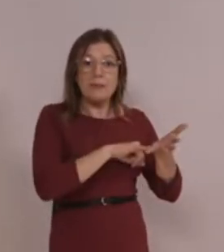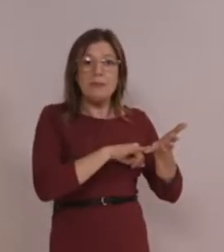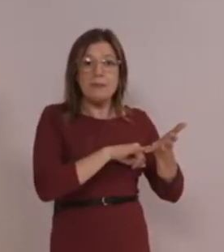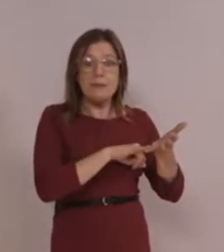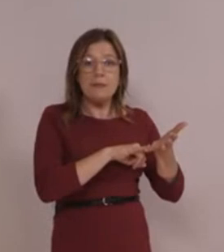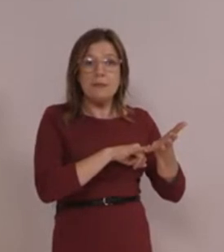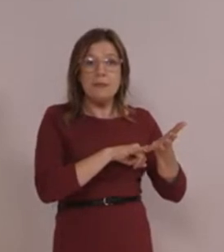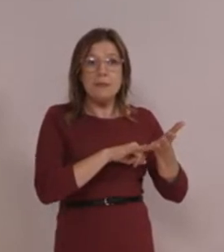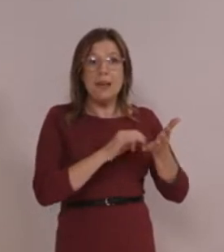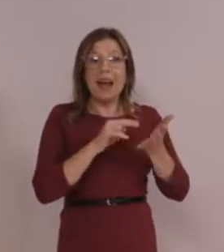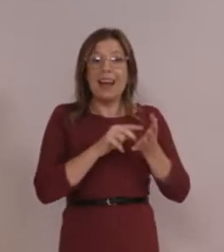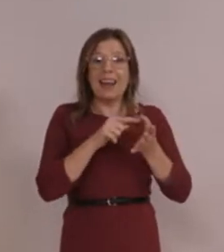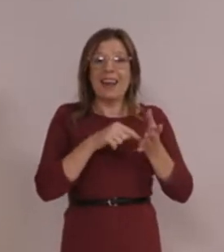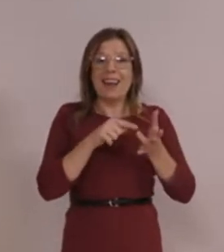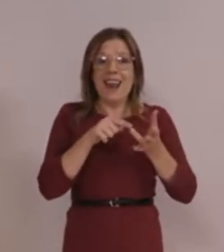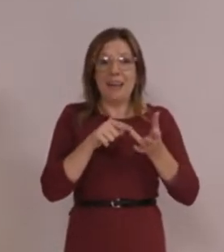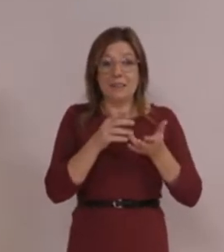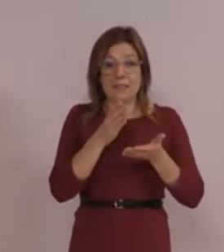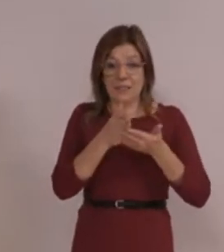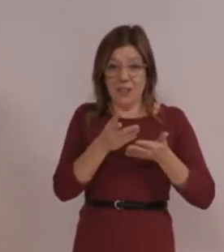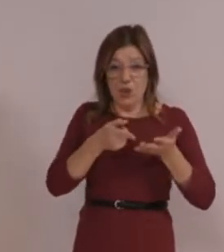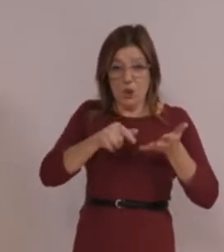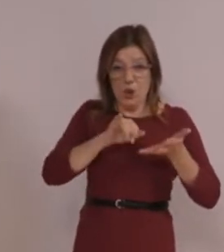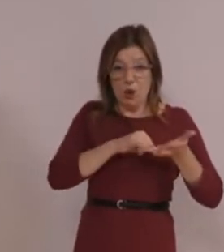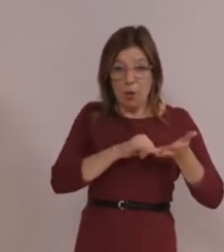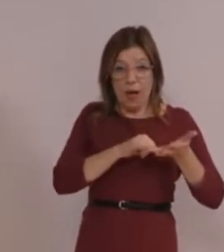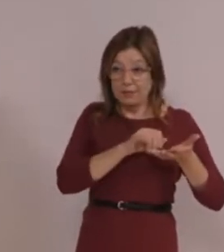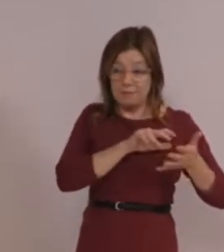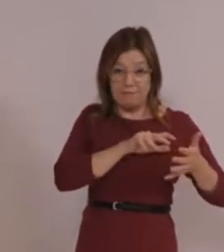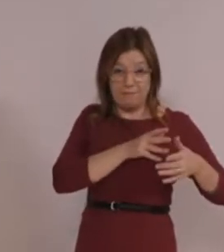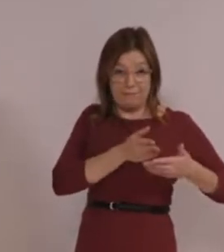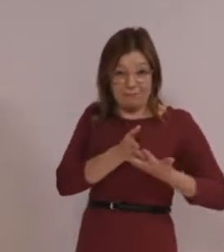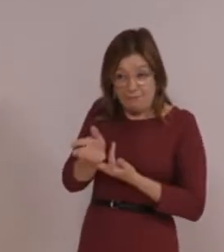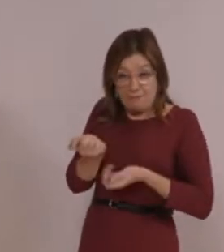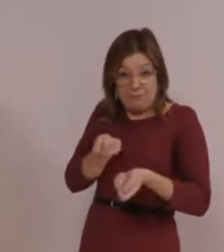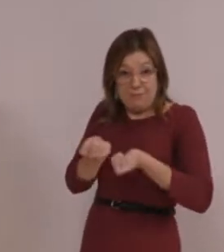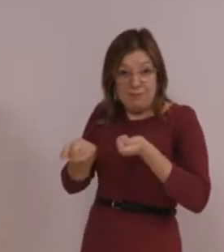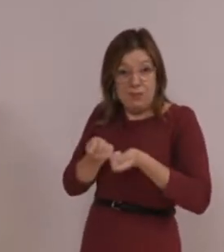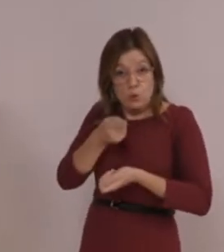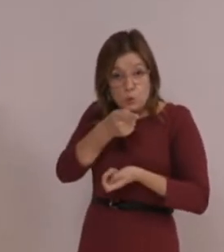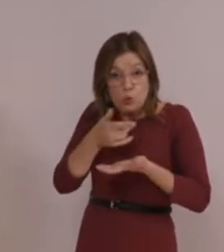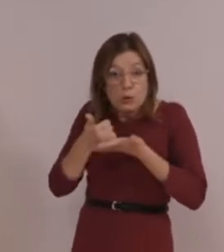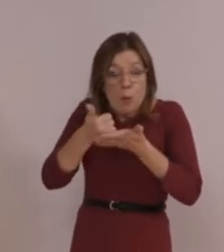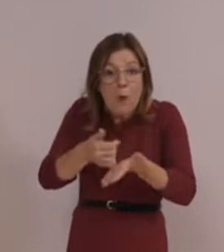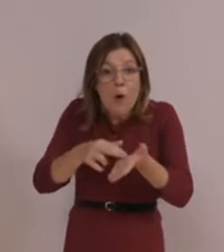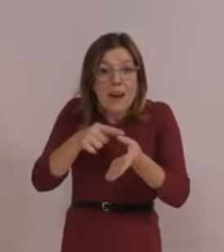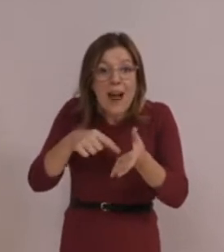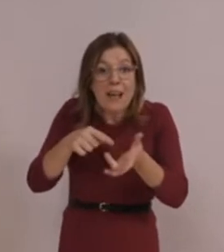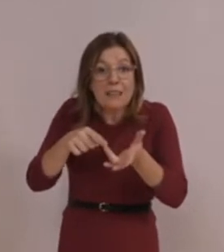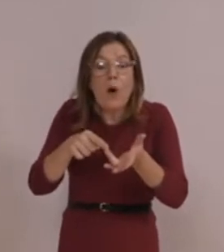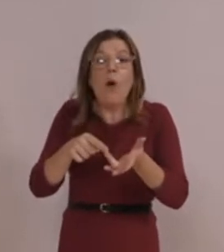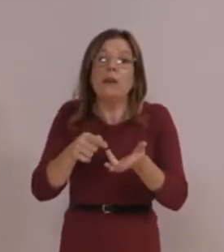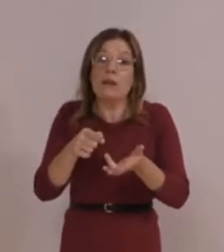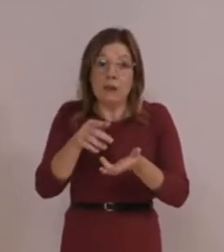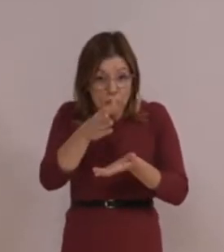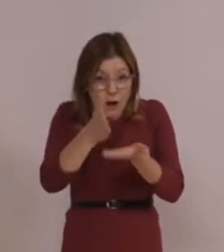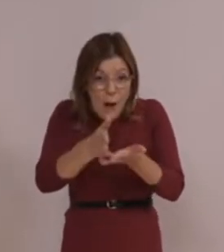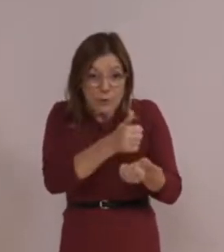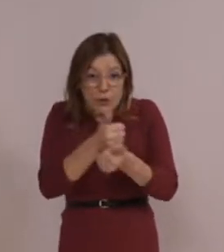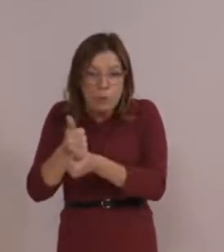The NATO is just a tool for maintaining US hegemony. Therefore, supporting the NATO, you are not supporting the